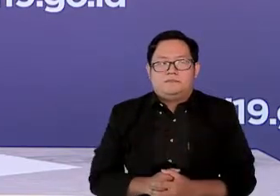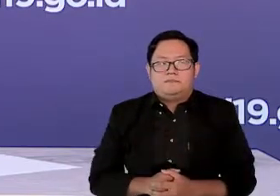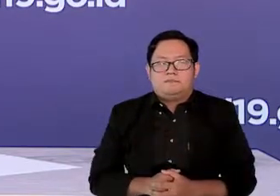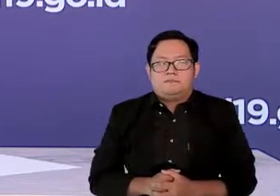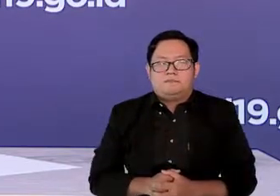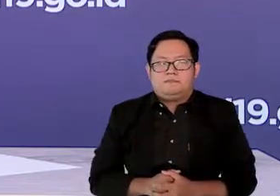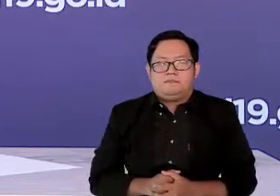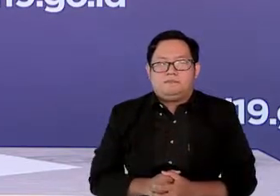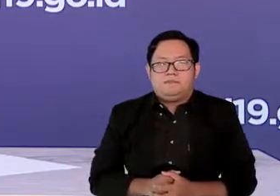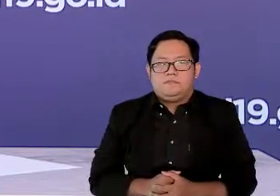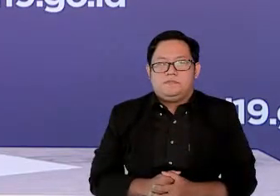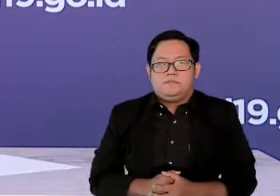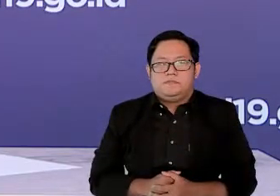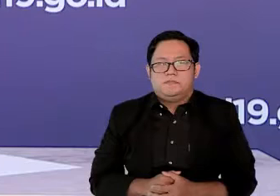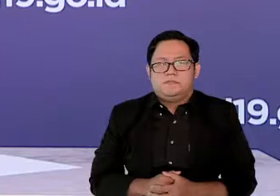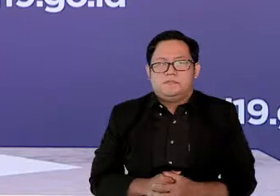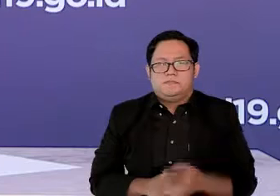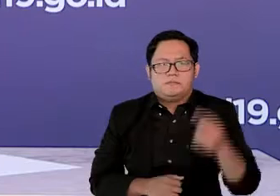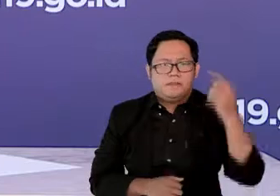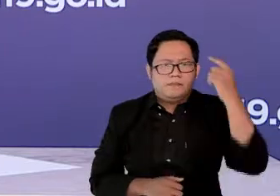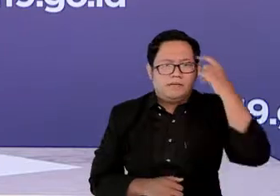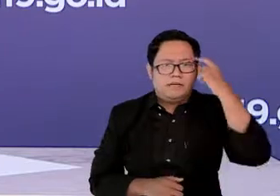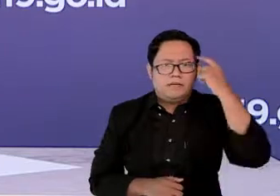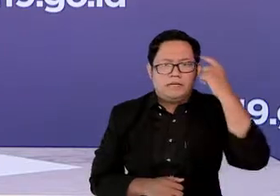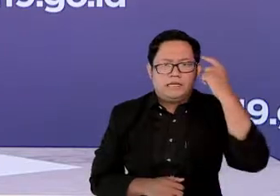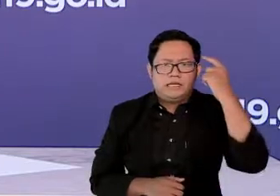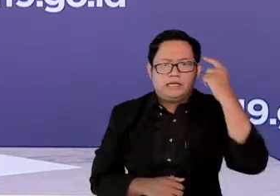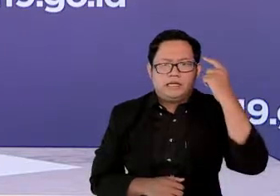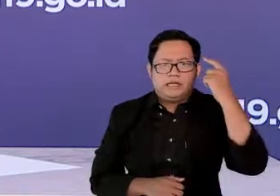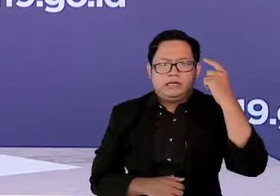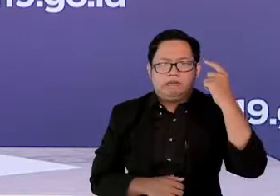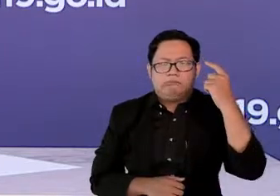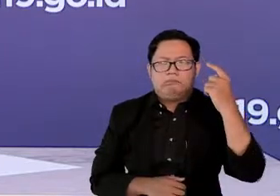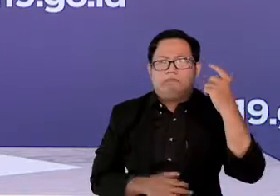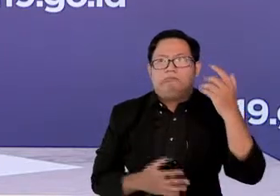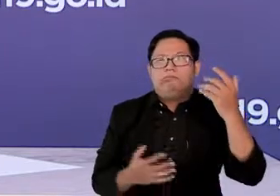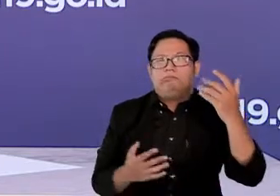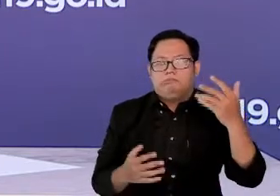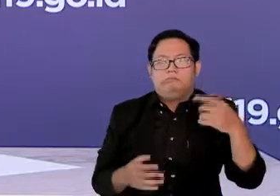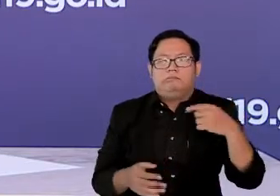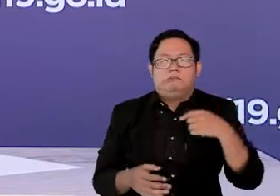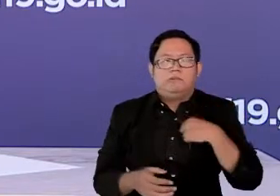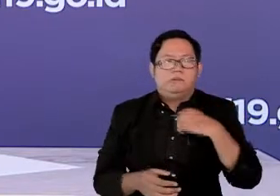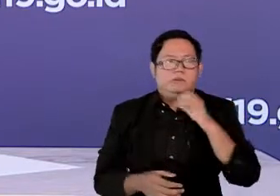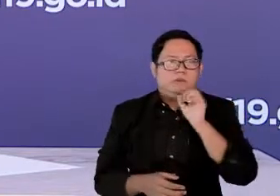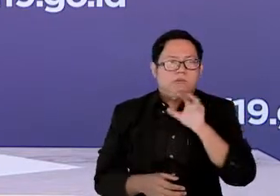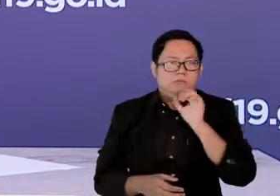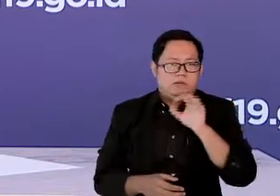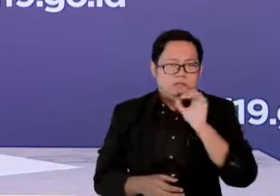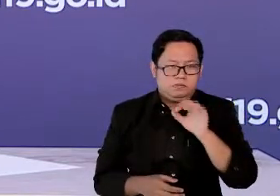And I think that's what we can respond to the